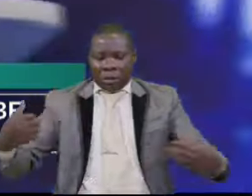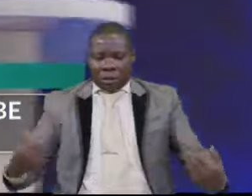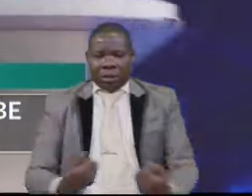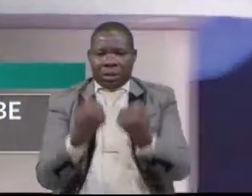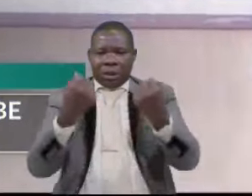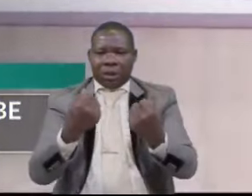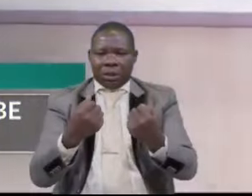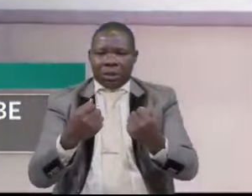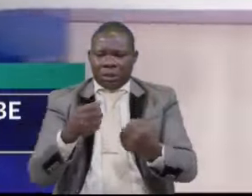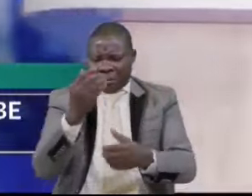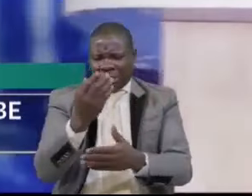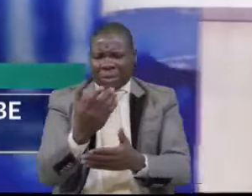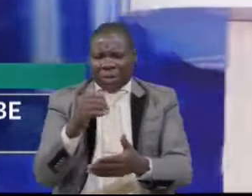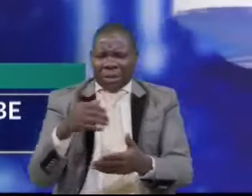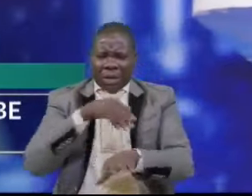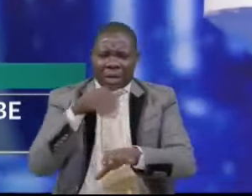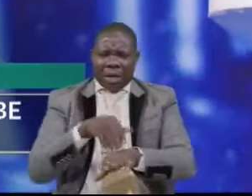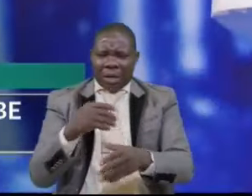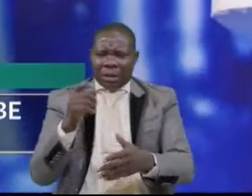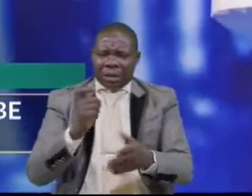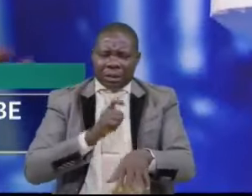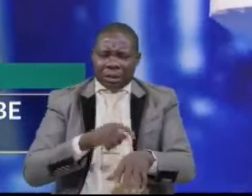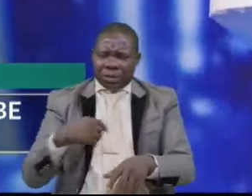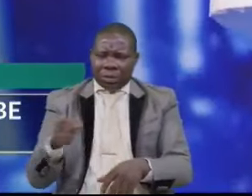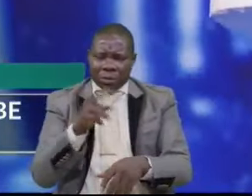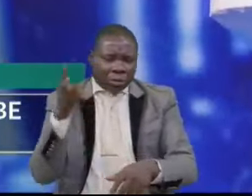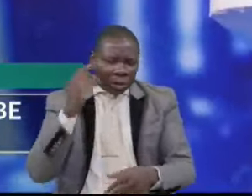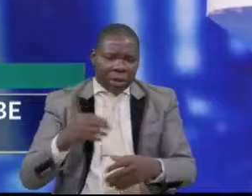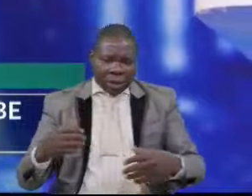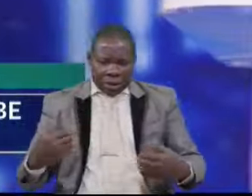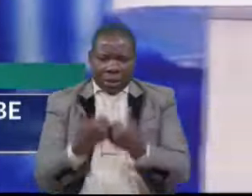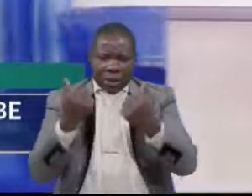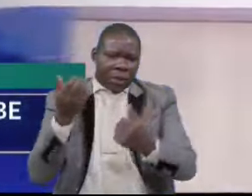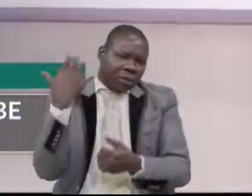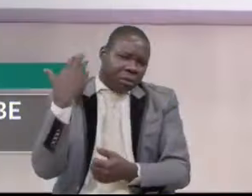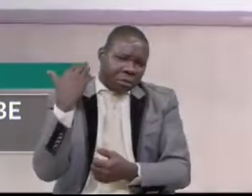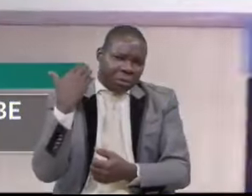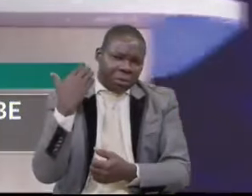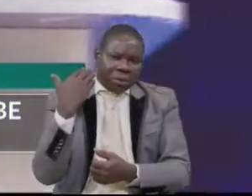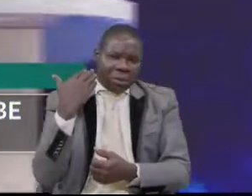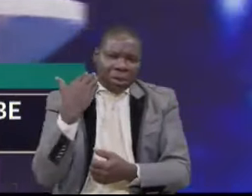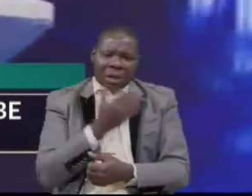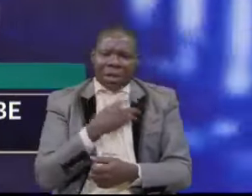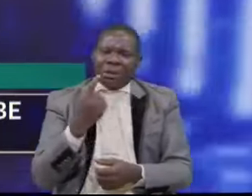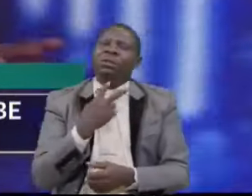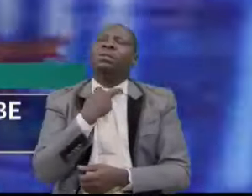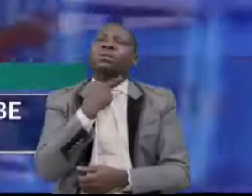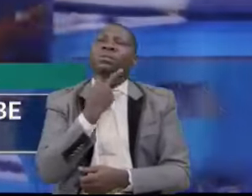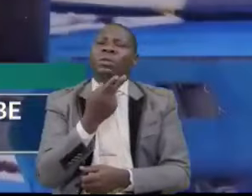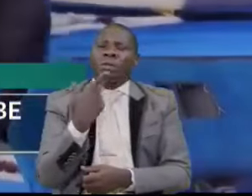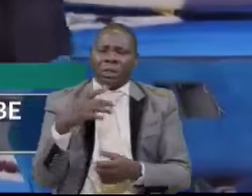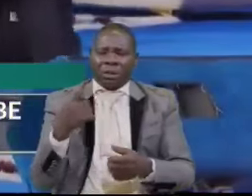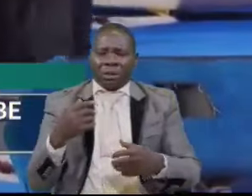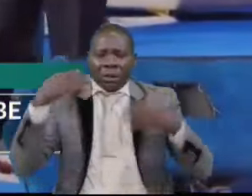challenged some years ago, some time ago, and you have forgotten the voice and the sound of that challenge